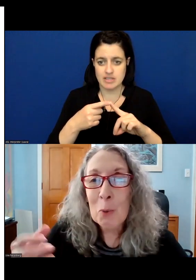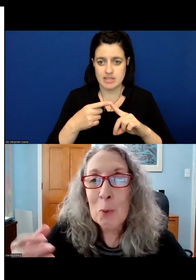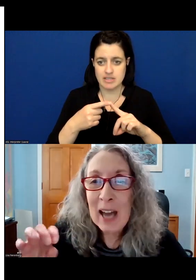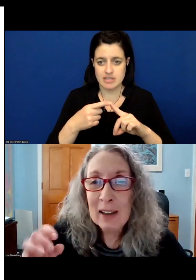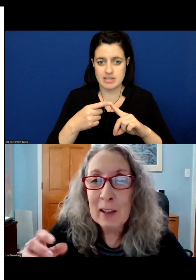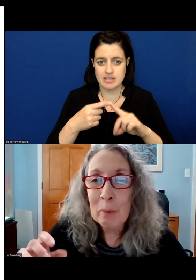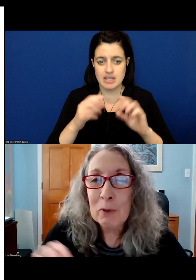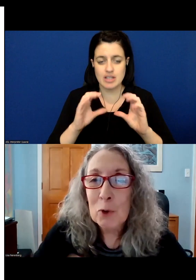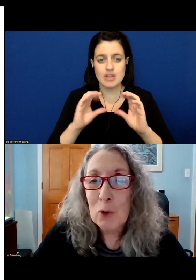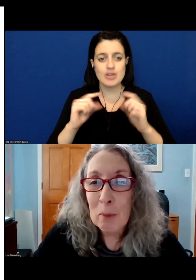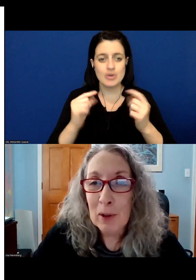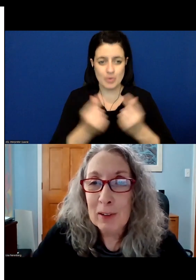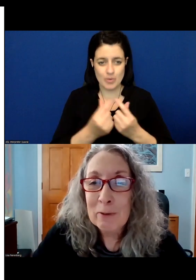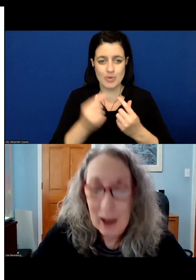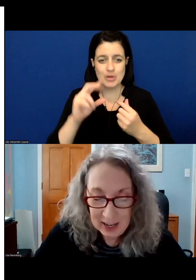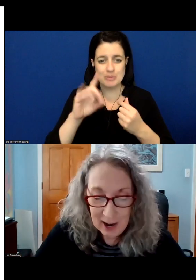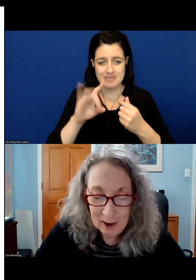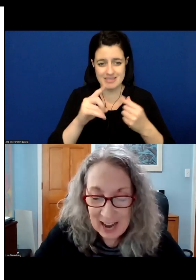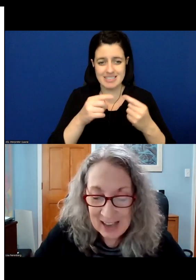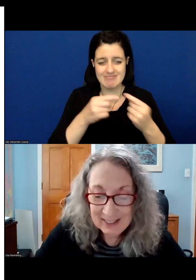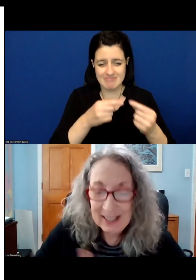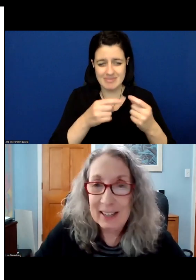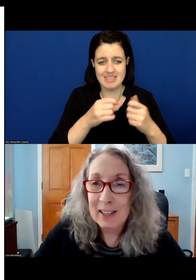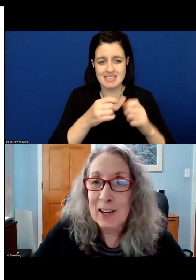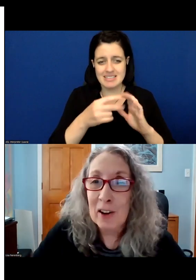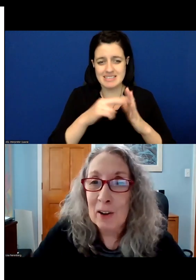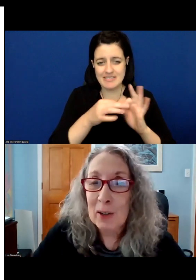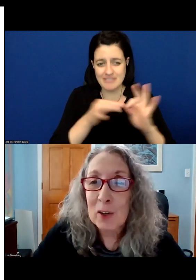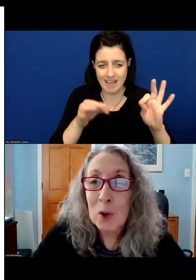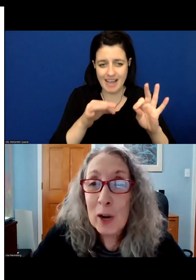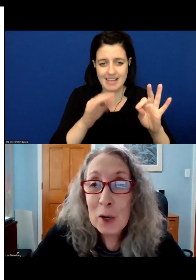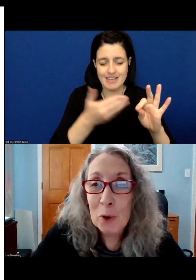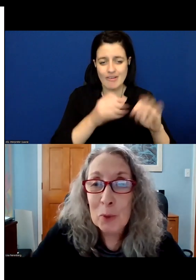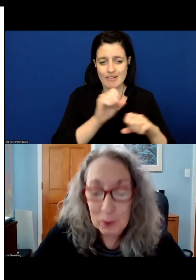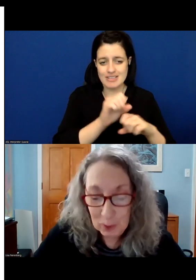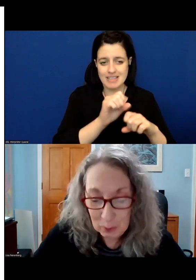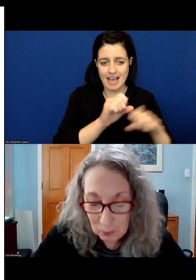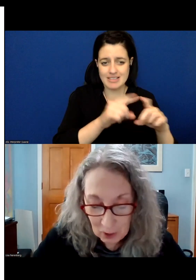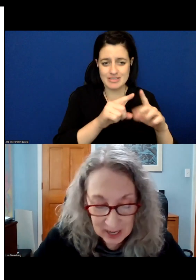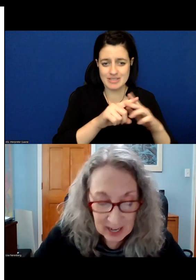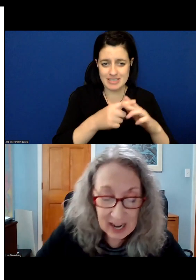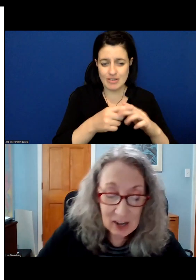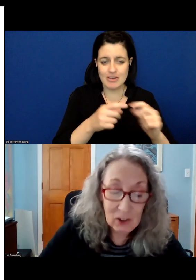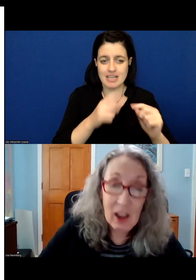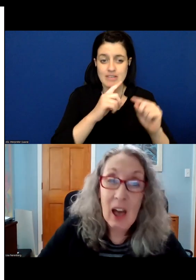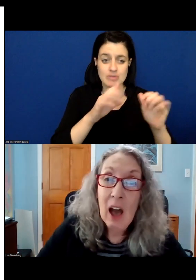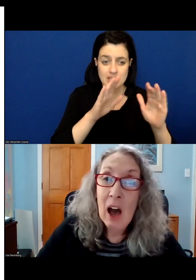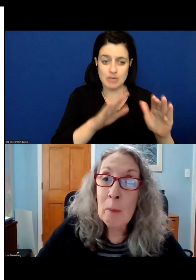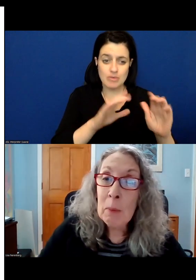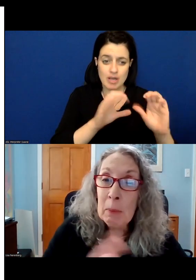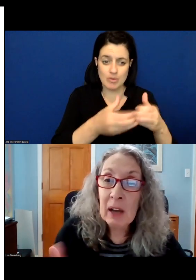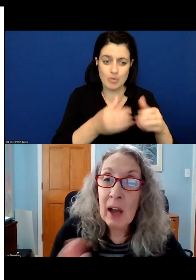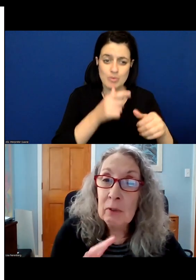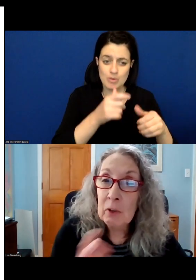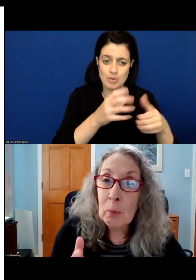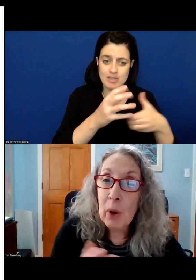our group really had a little bit of trouble defining our tasks and getting started. It's a great group that was very engaged,